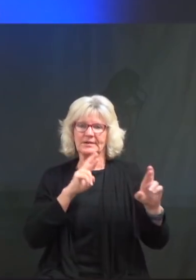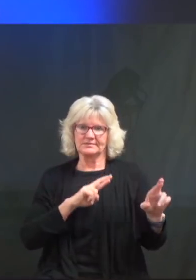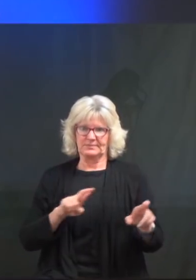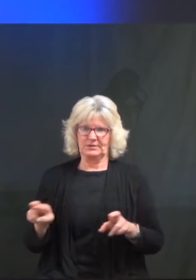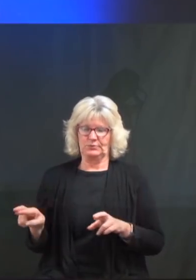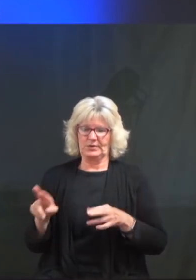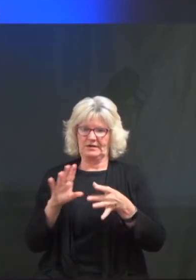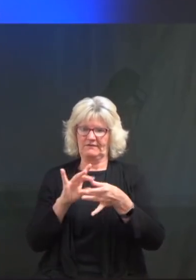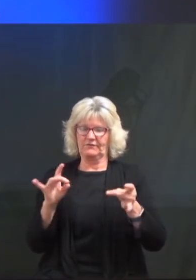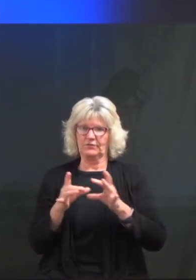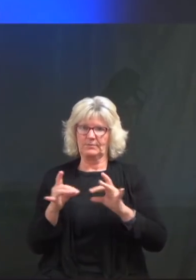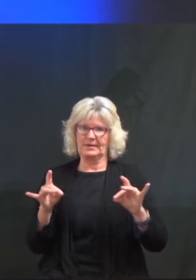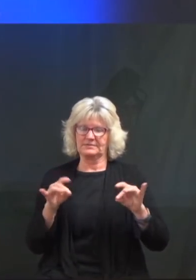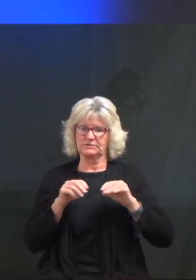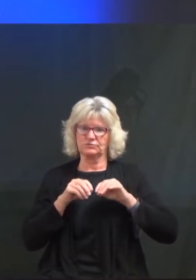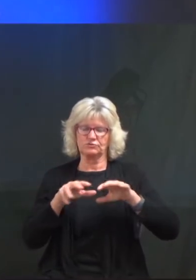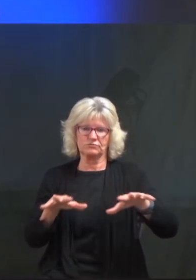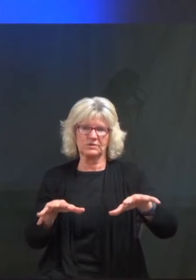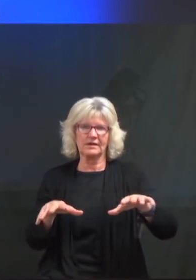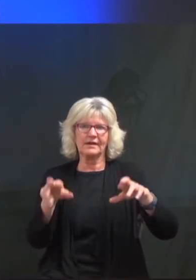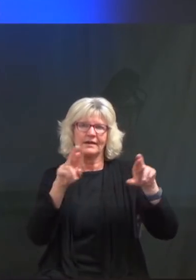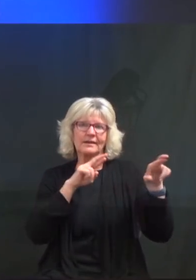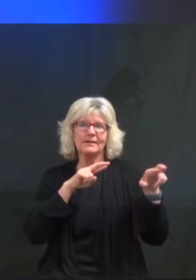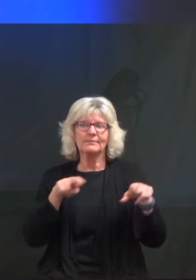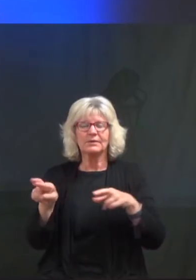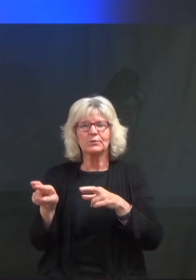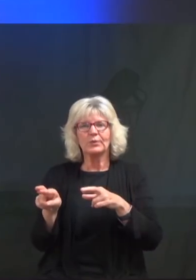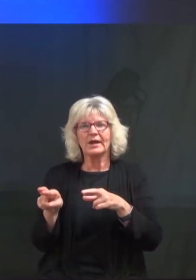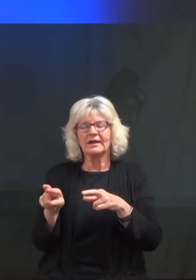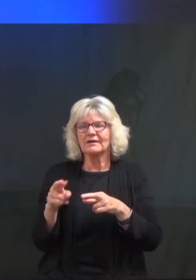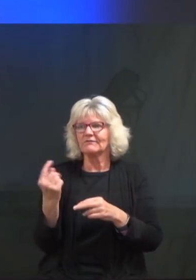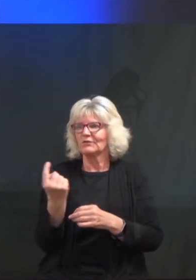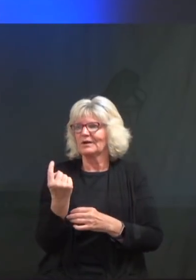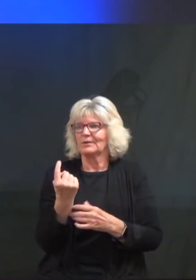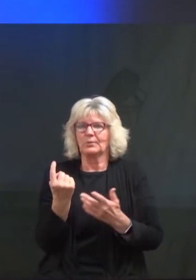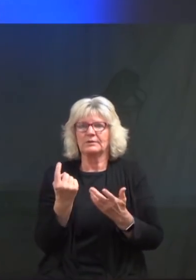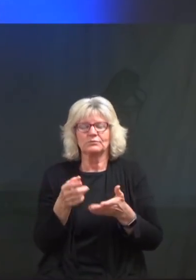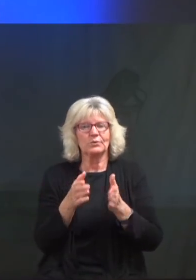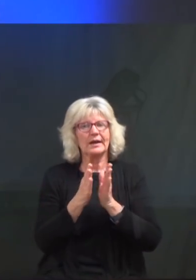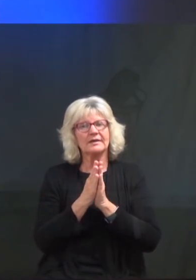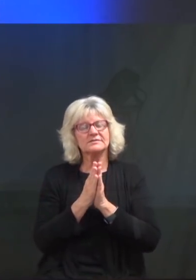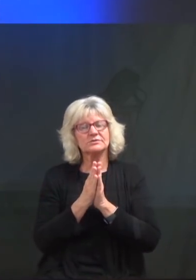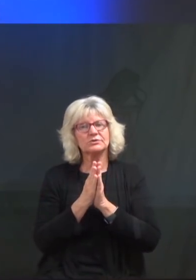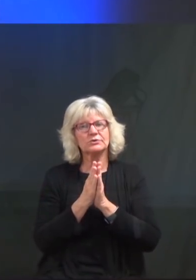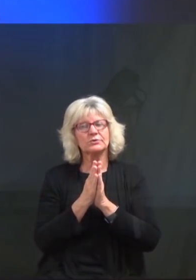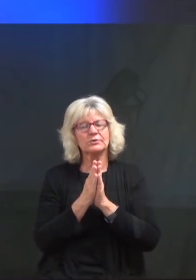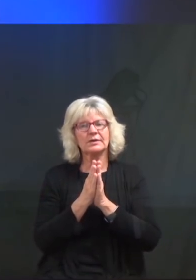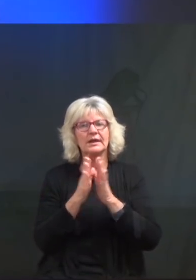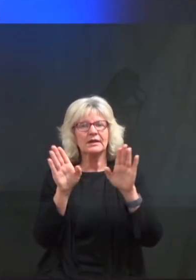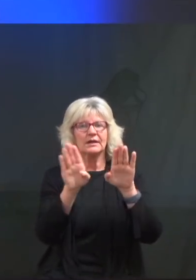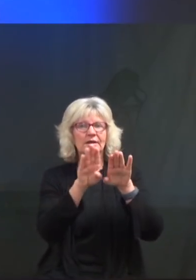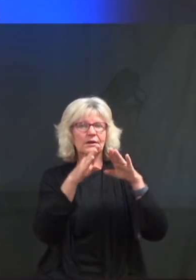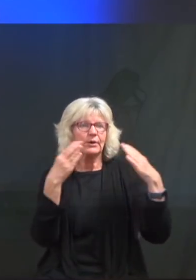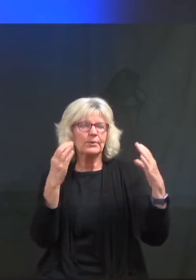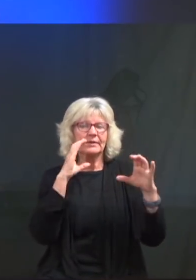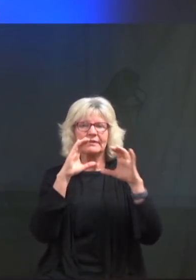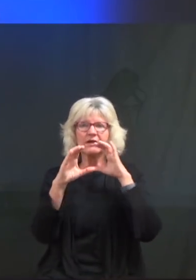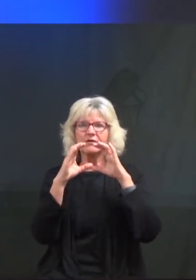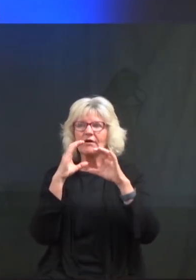told, be ready always to give an answer to anyone who asks you and open up the conversation for those that don't ask